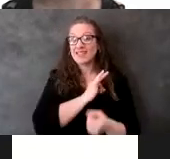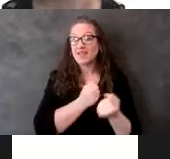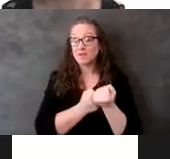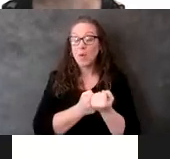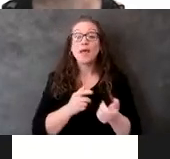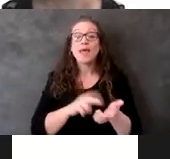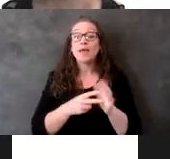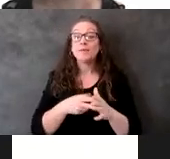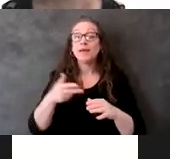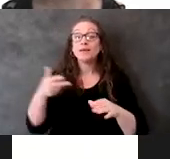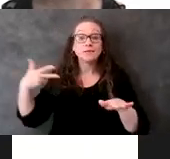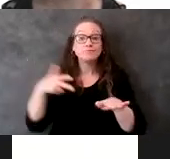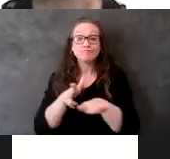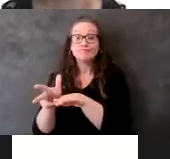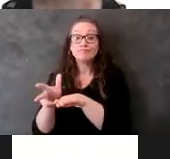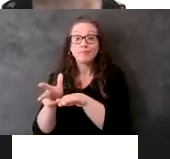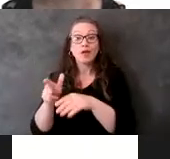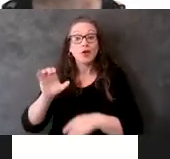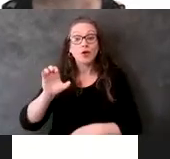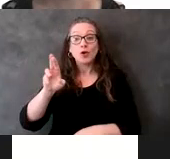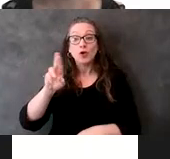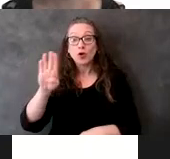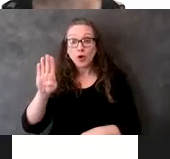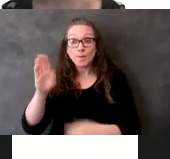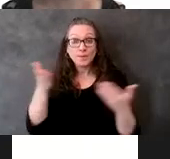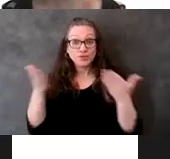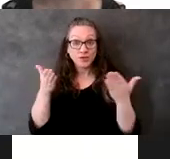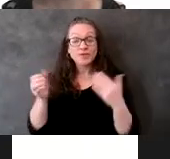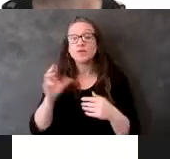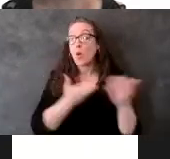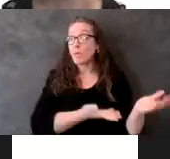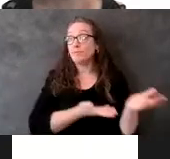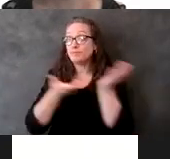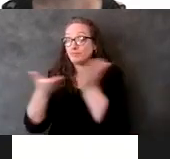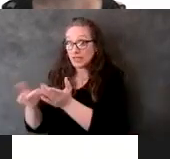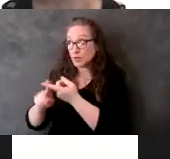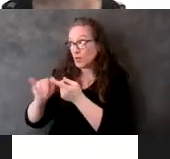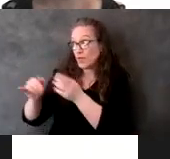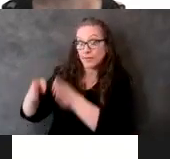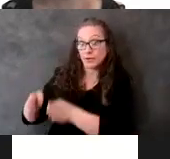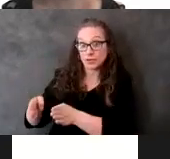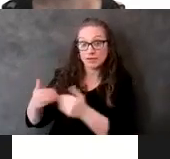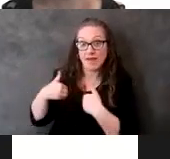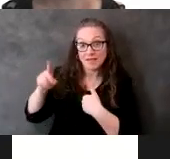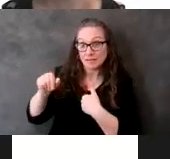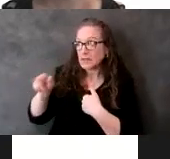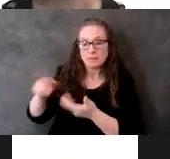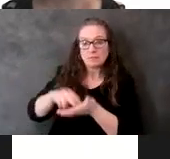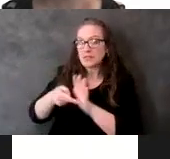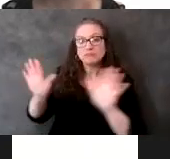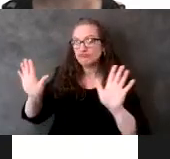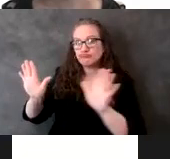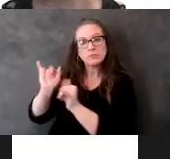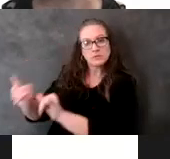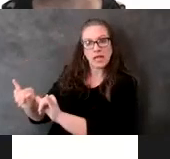or otherwise bring the service to the person so that they didn't have to navigate the barriers. So that's not